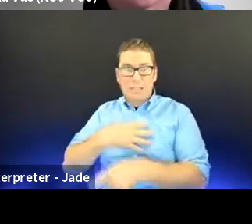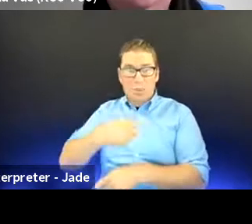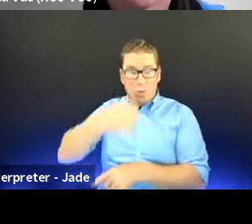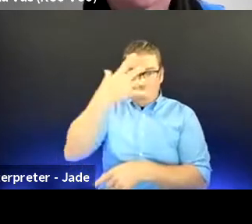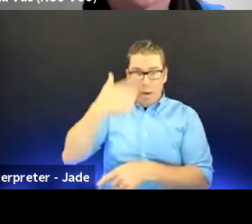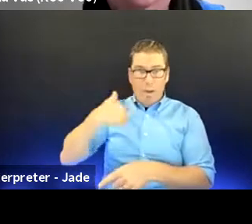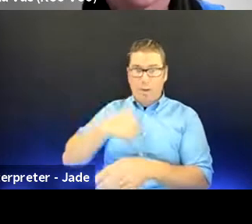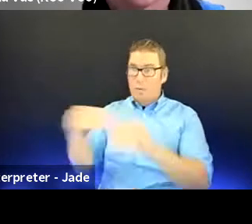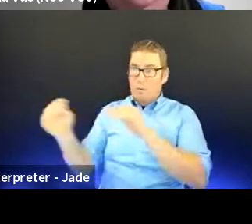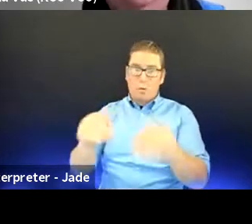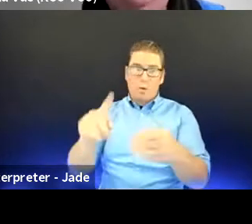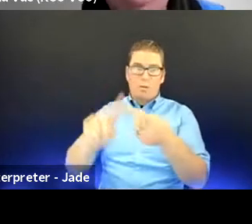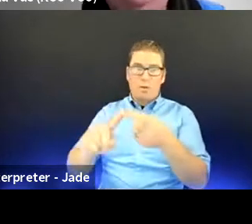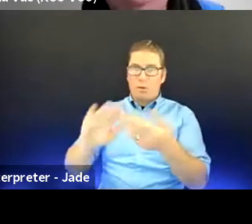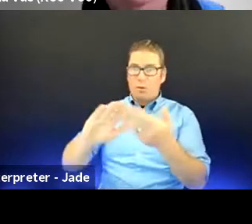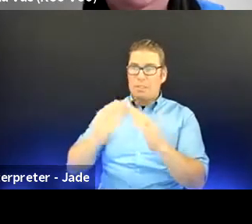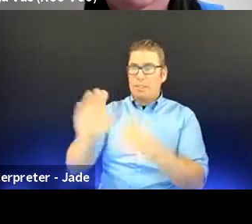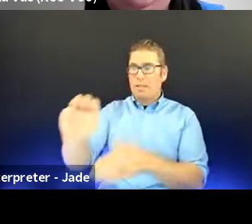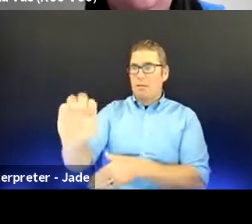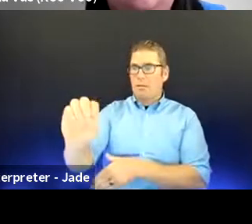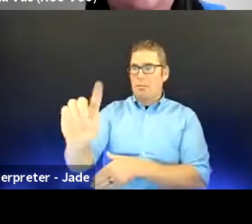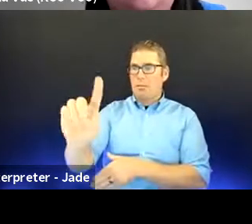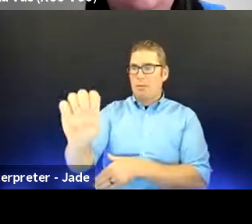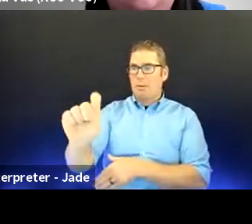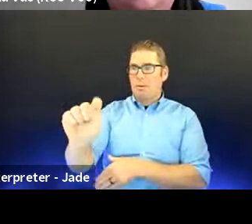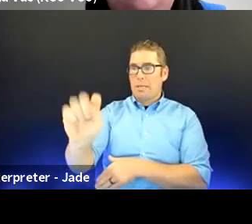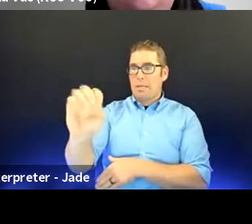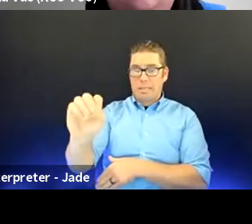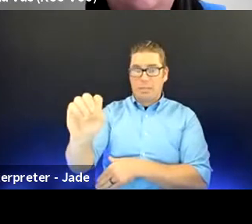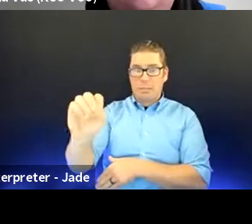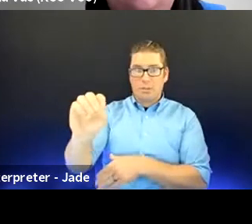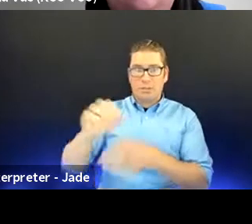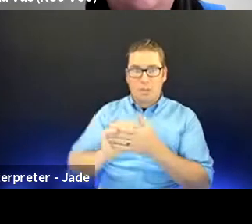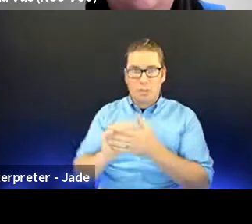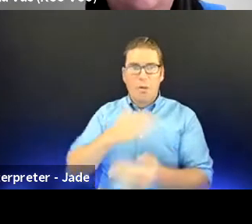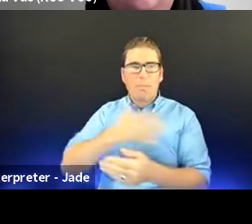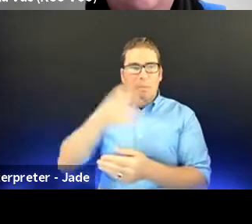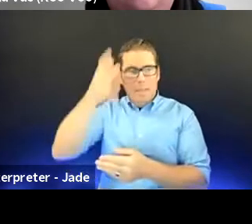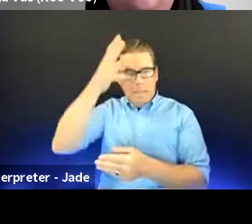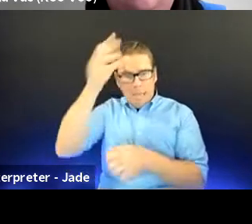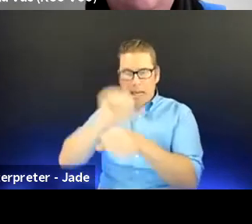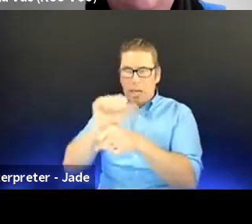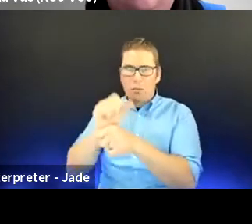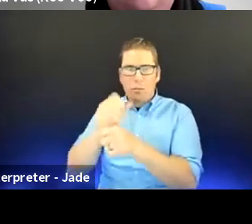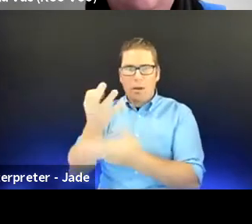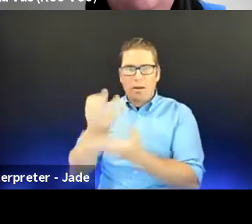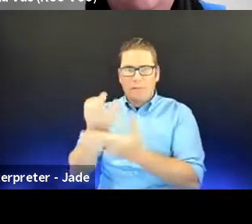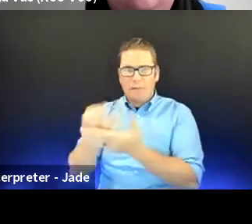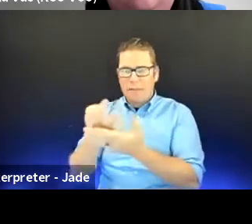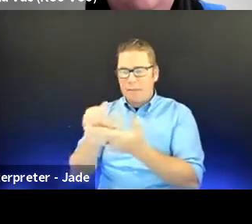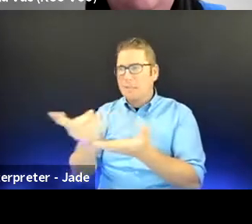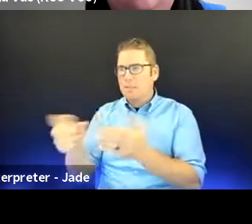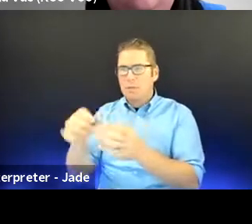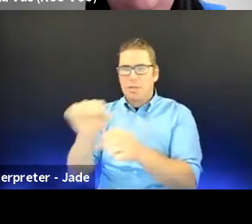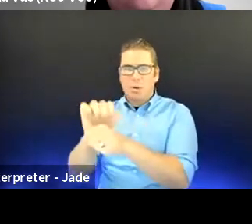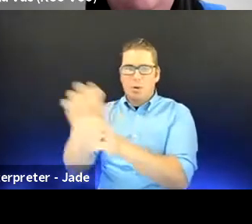late 70s. My dad was in finance, so he got transferred to a new bank. So, you know,